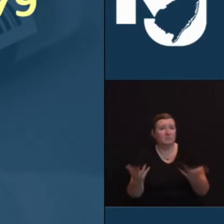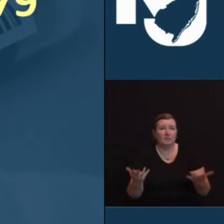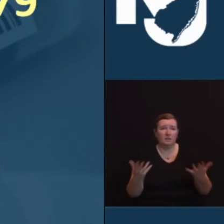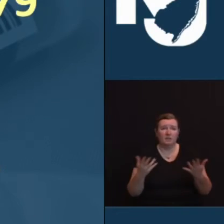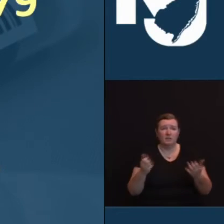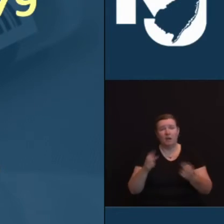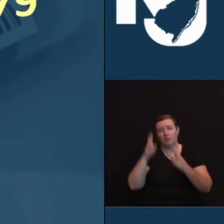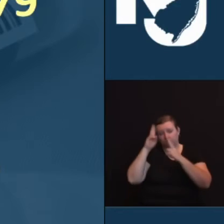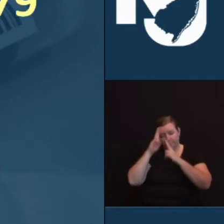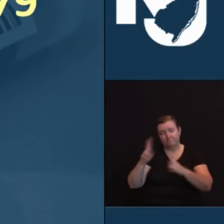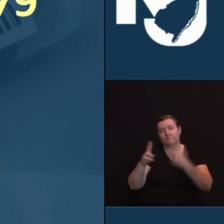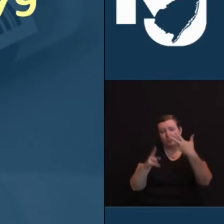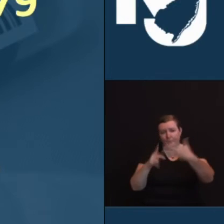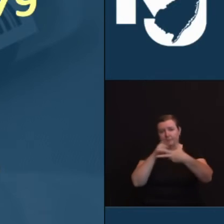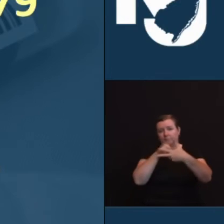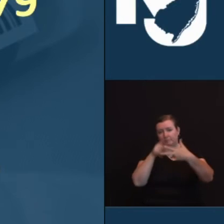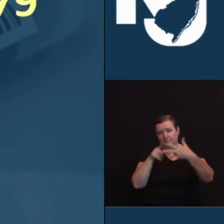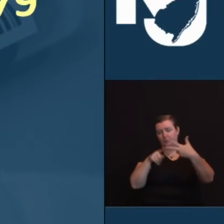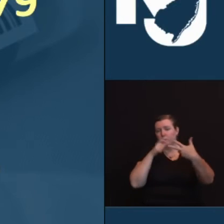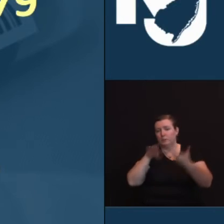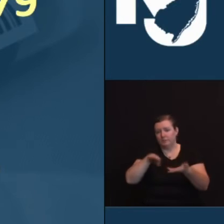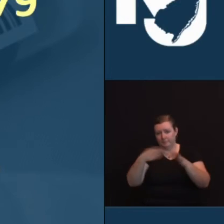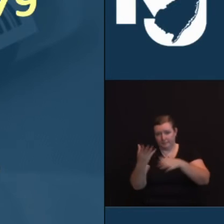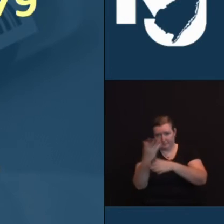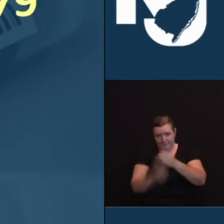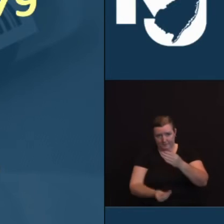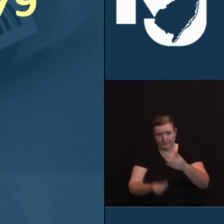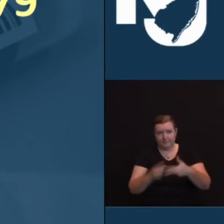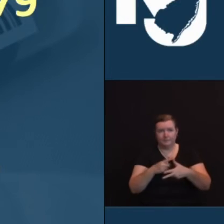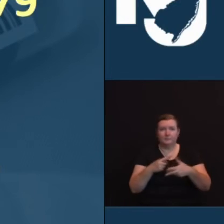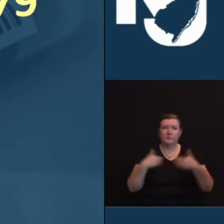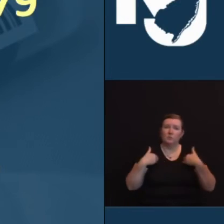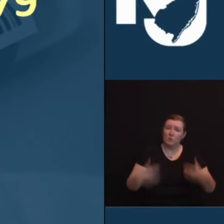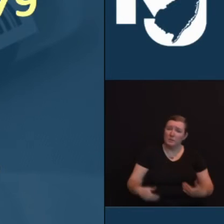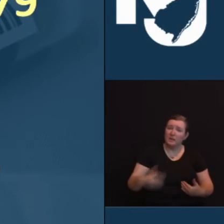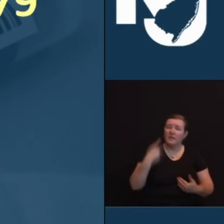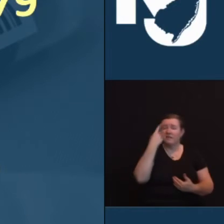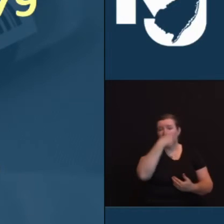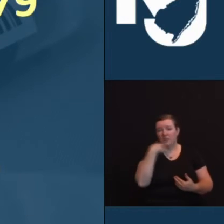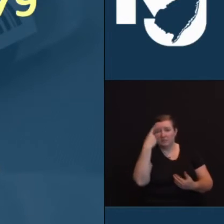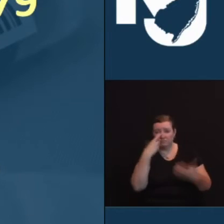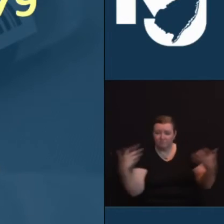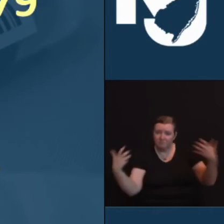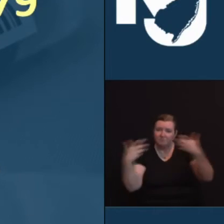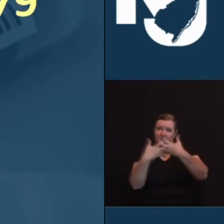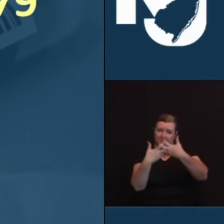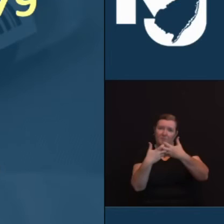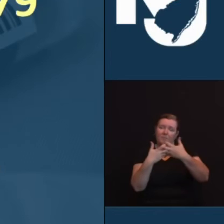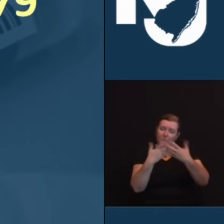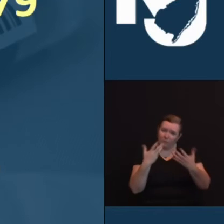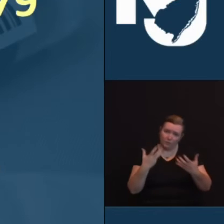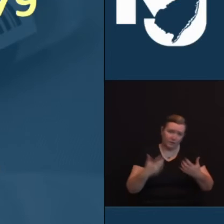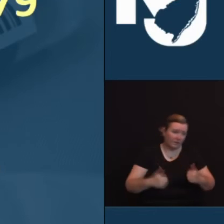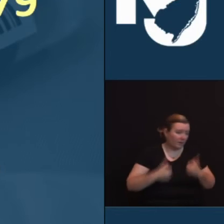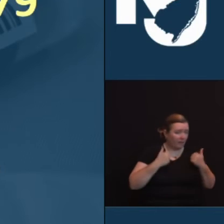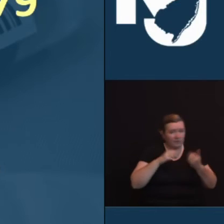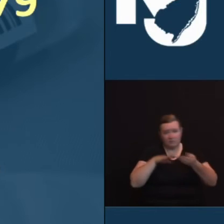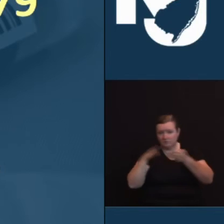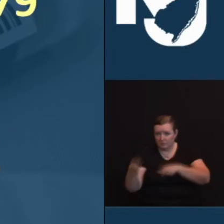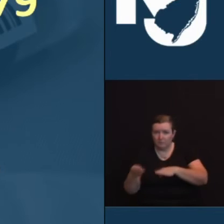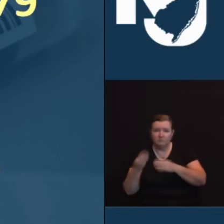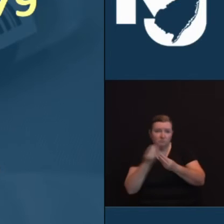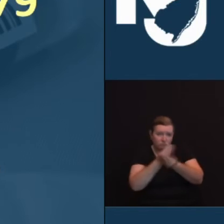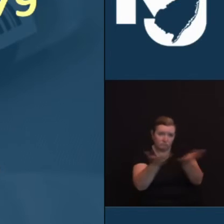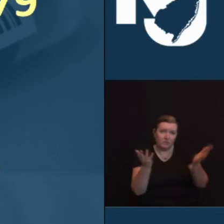of the lives who we've lost and put more human faces, lives lived, lives lost, loved ones left behind to these